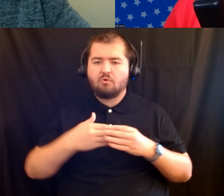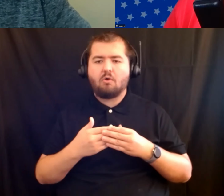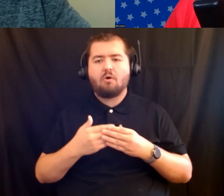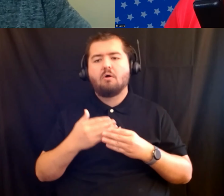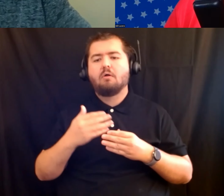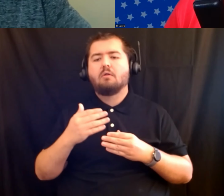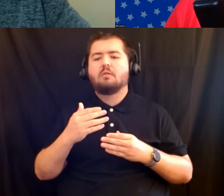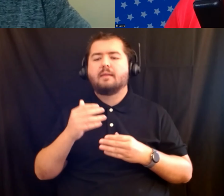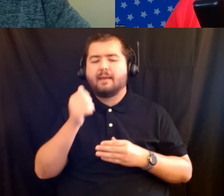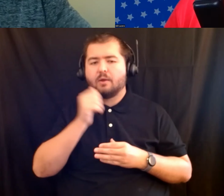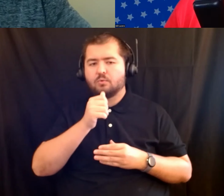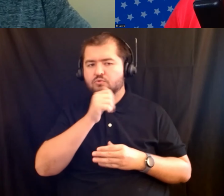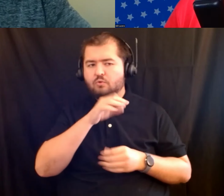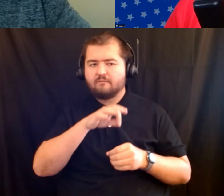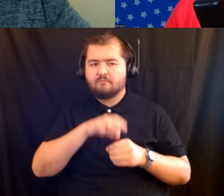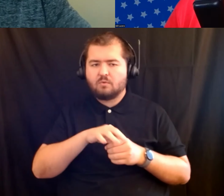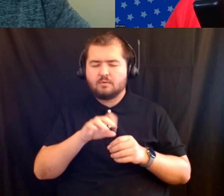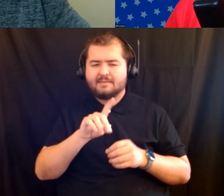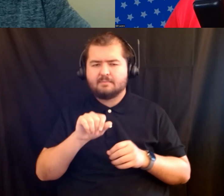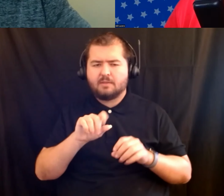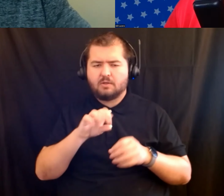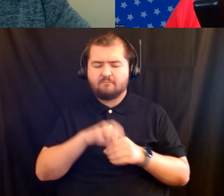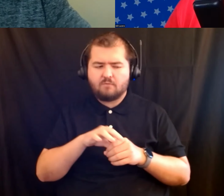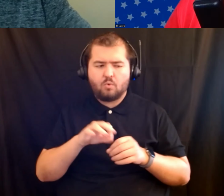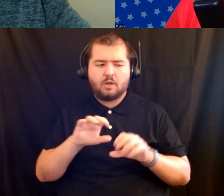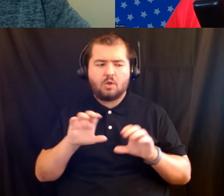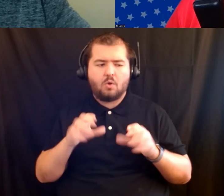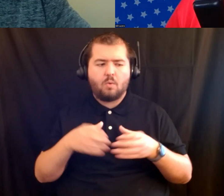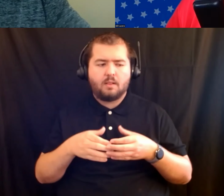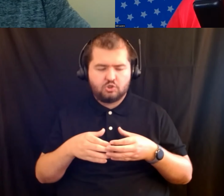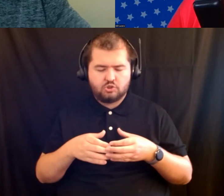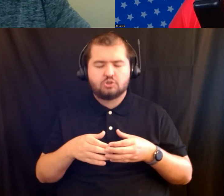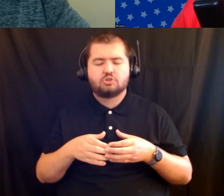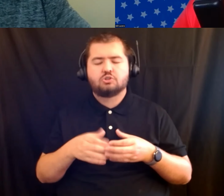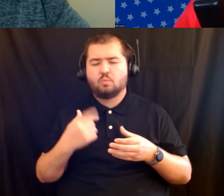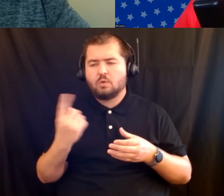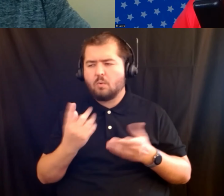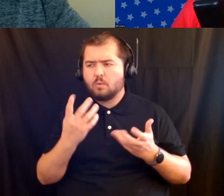Self Advocates. We're always looking to improve voting rights and access to